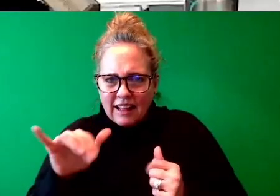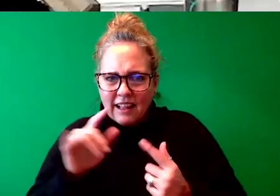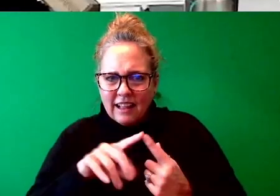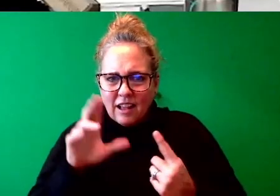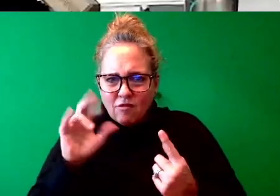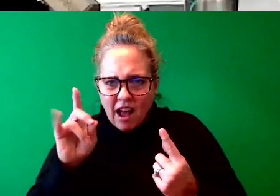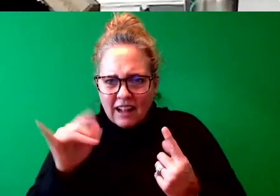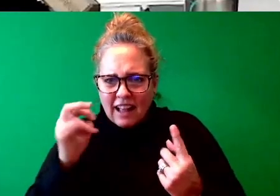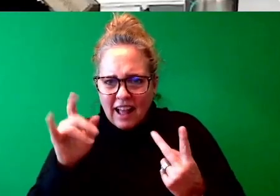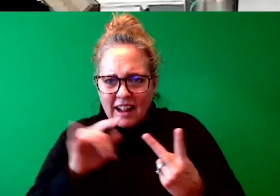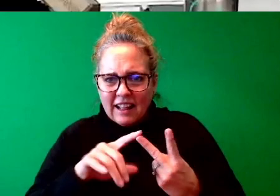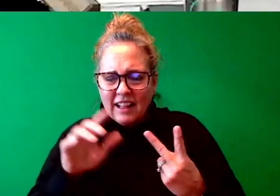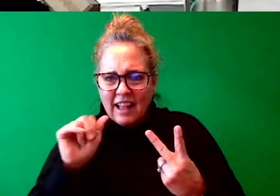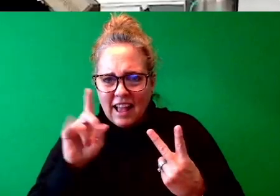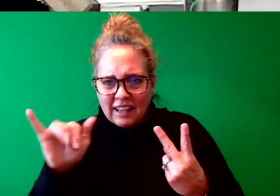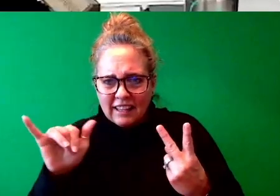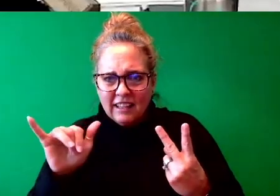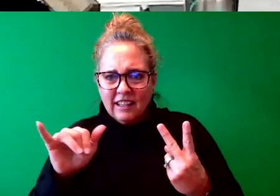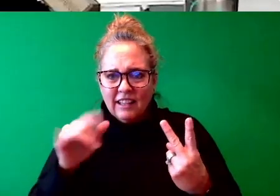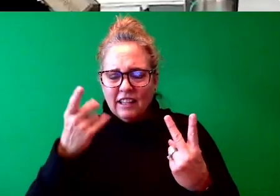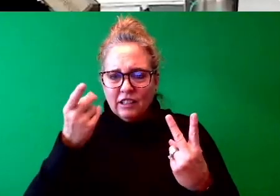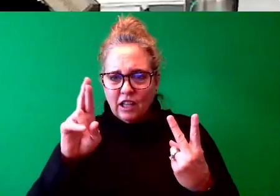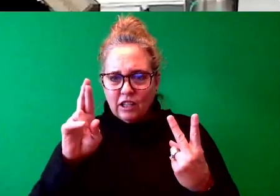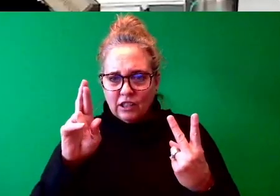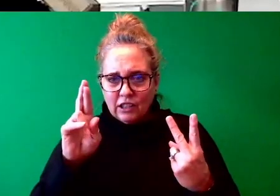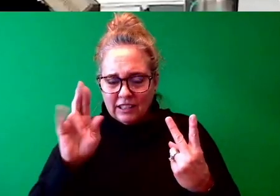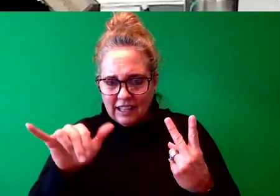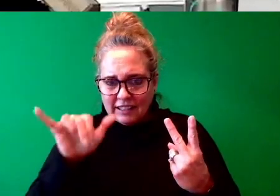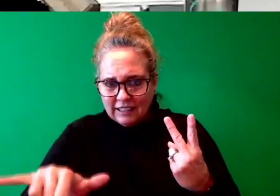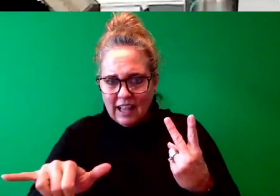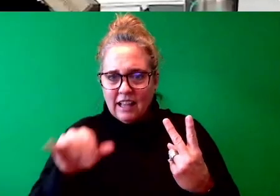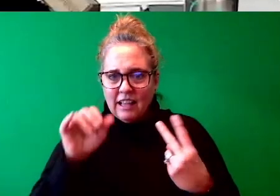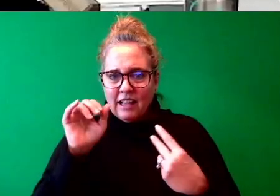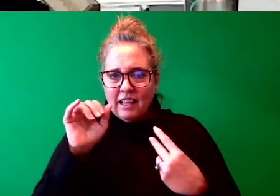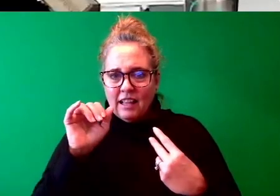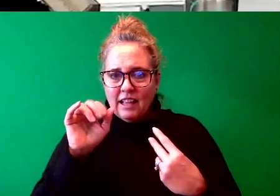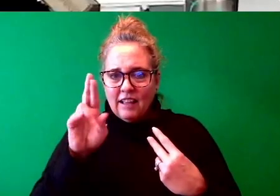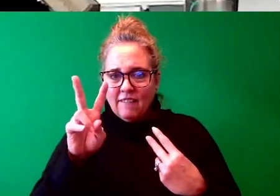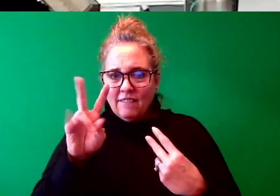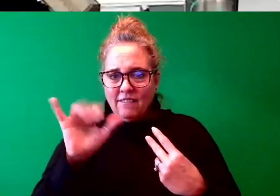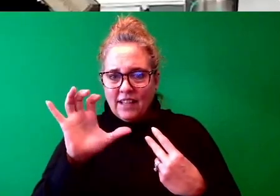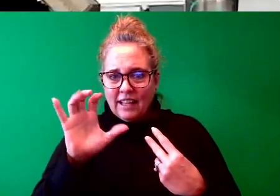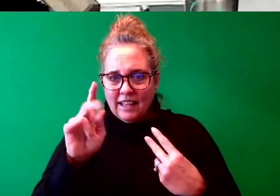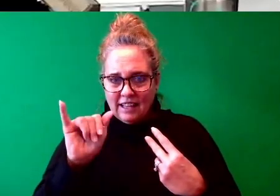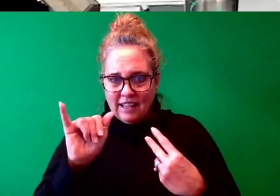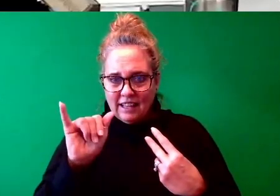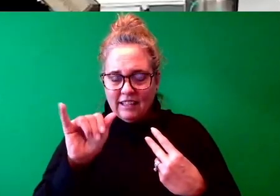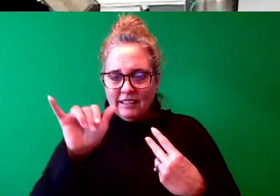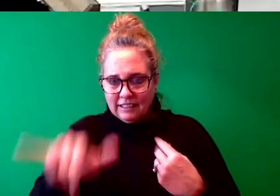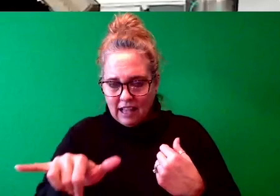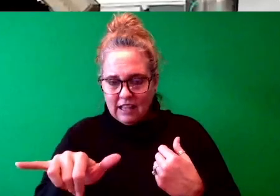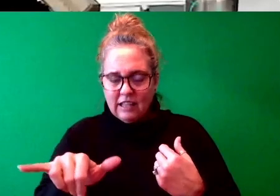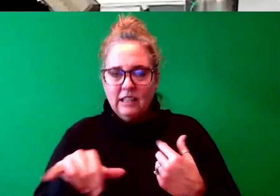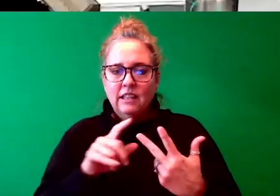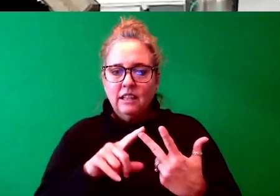And that also Vicky's going to need to stay to manage the teams and run the